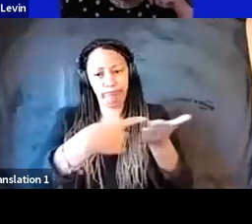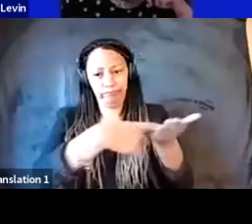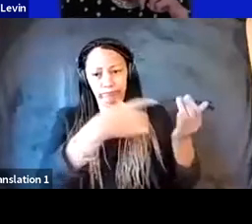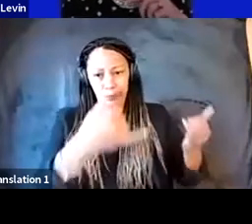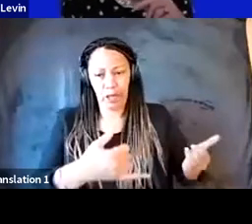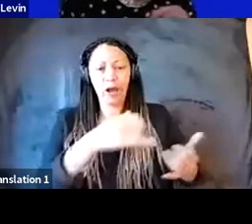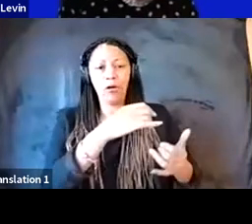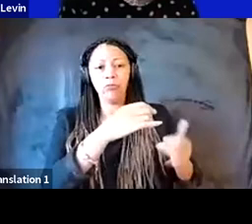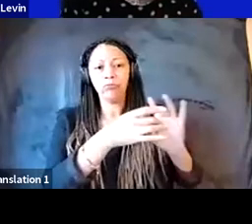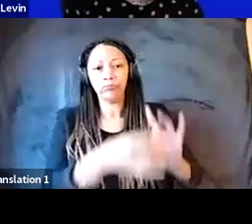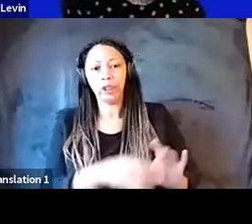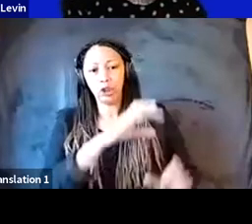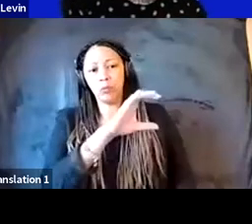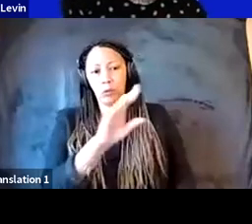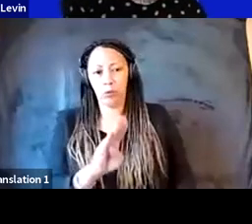out.